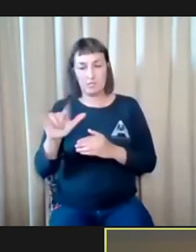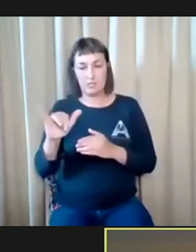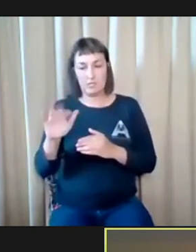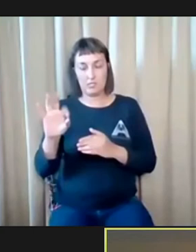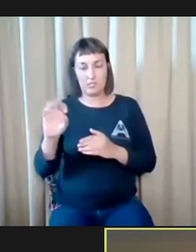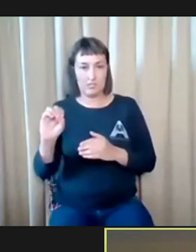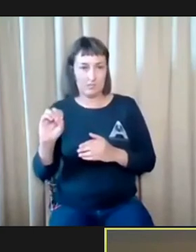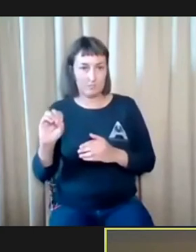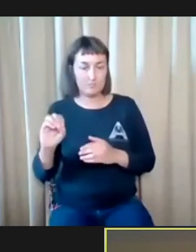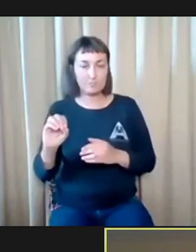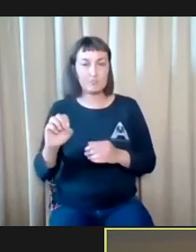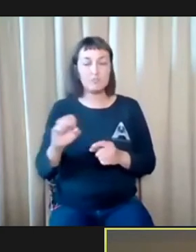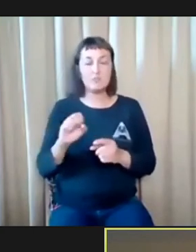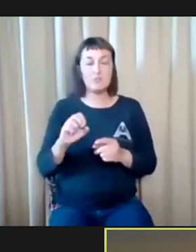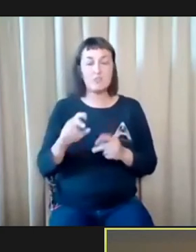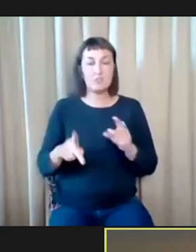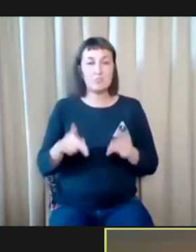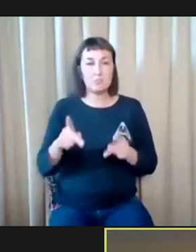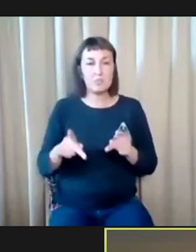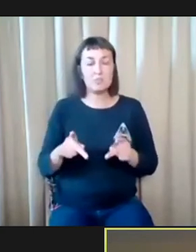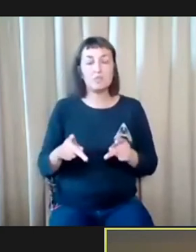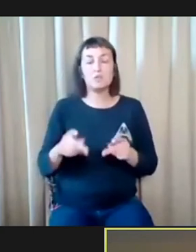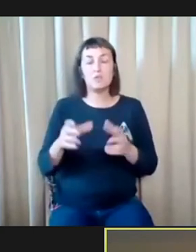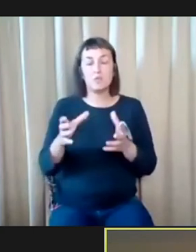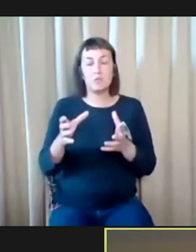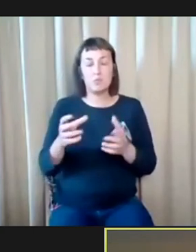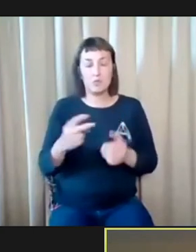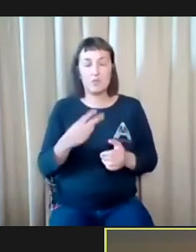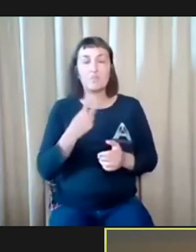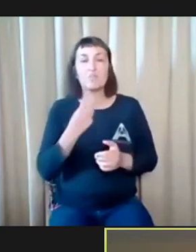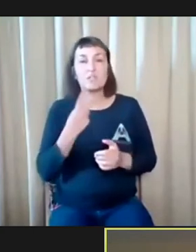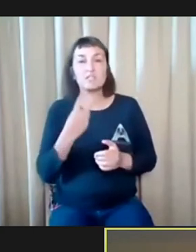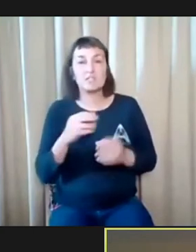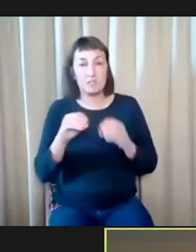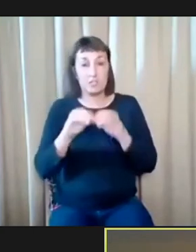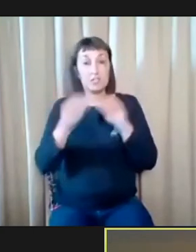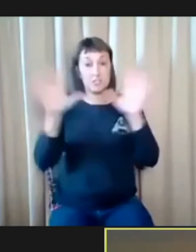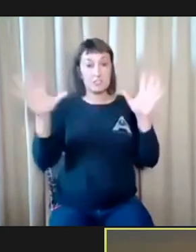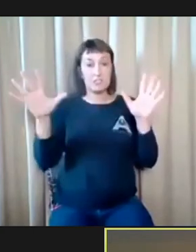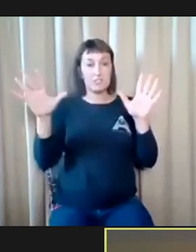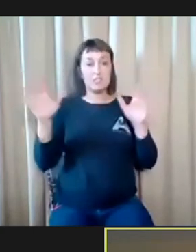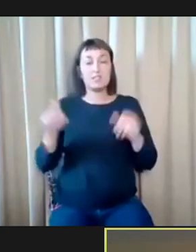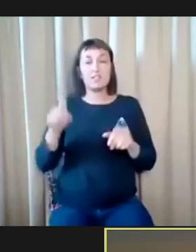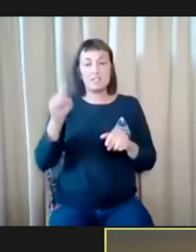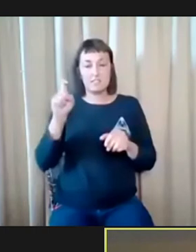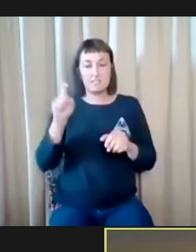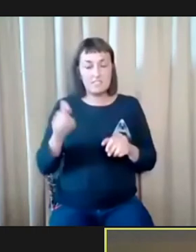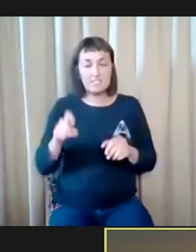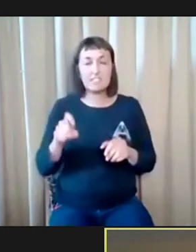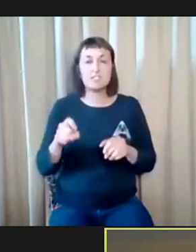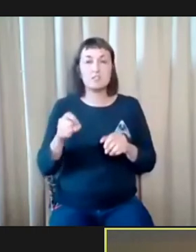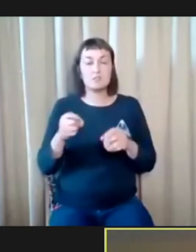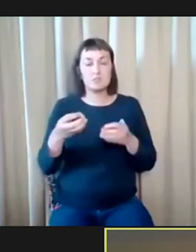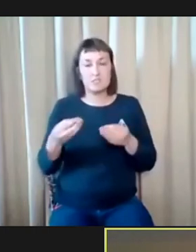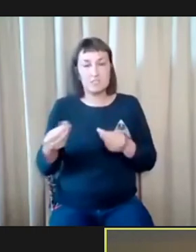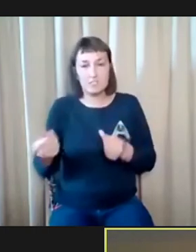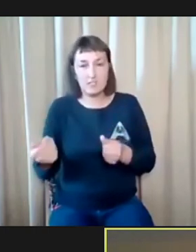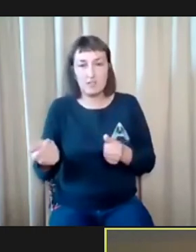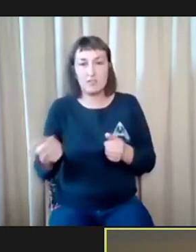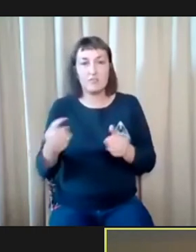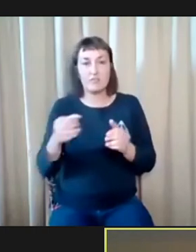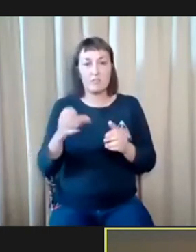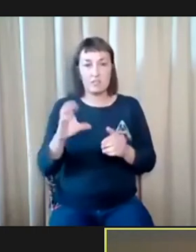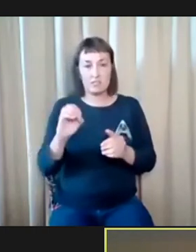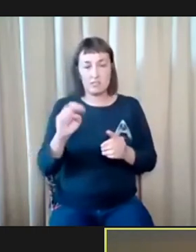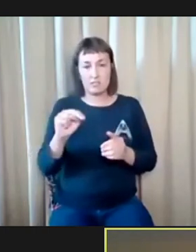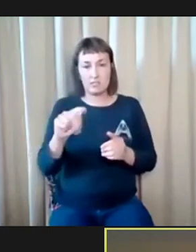are really making their voices clear that we need to get rid of these contests in the state. So check out all